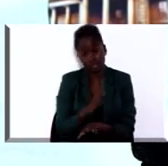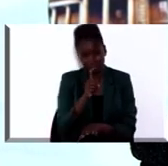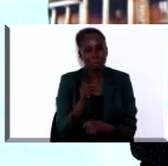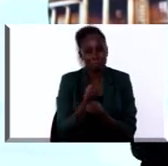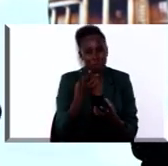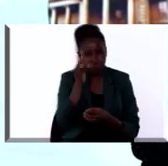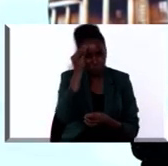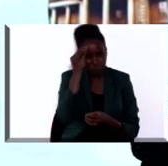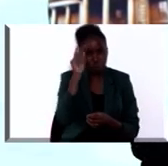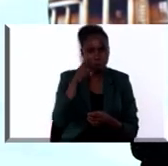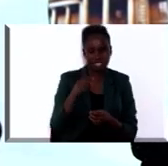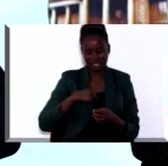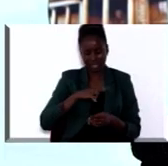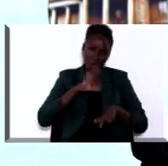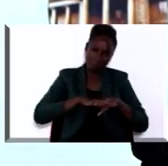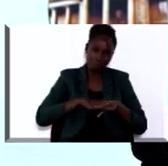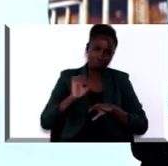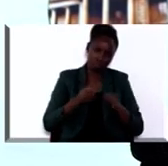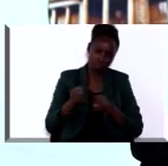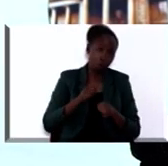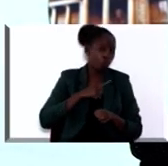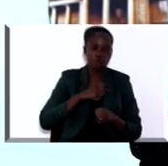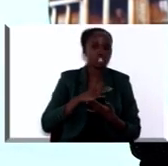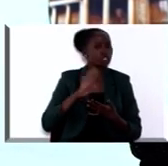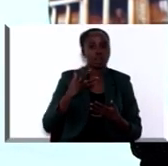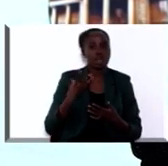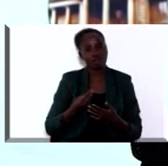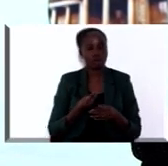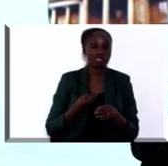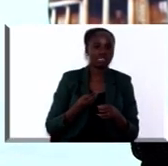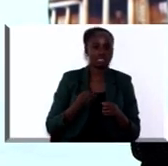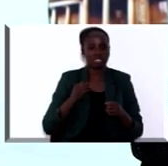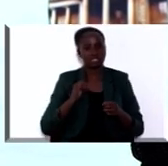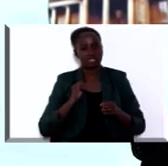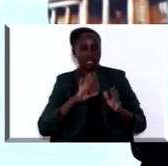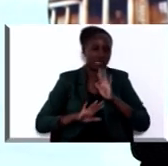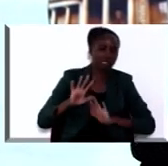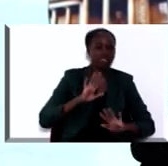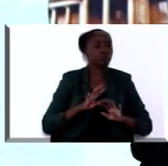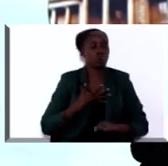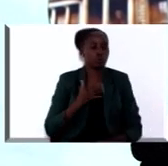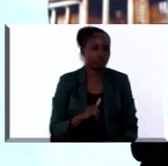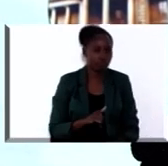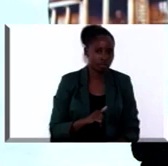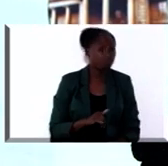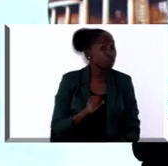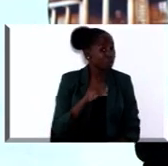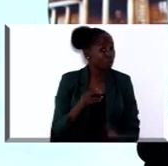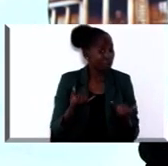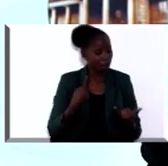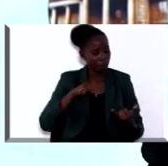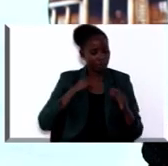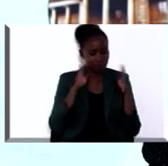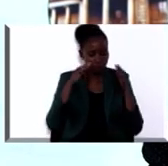we must increase staff so that we don't have great difficulties. Honorable members, we are focusing on